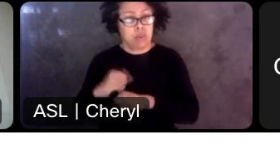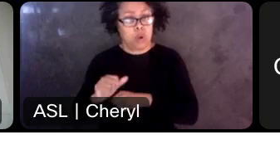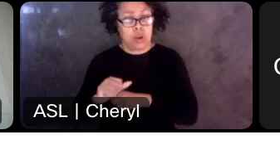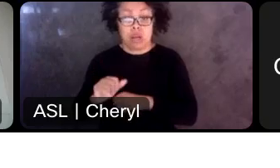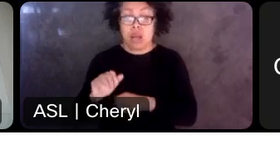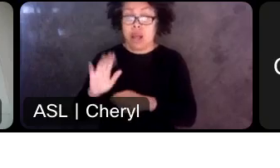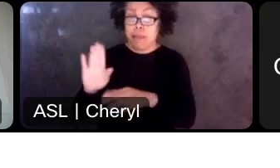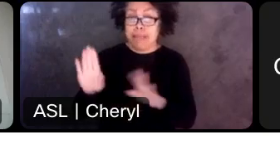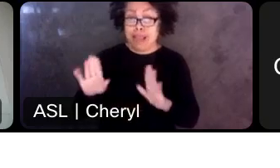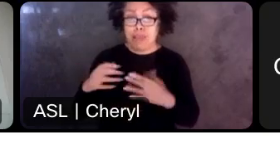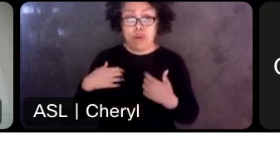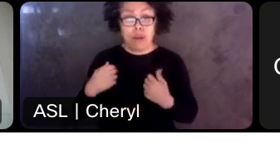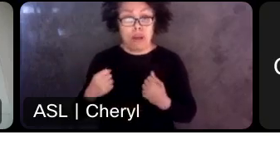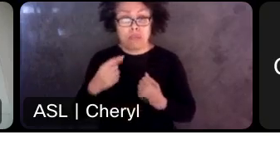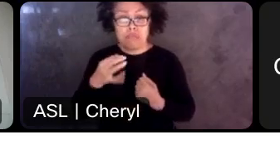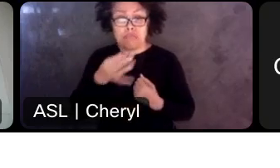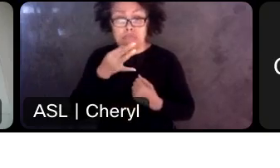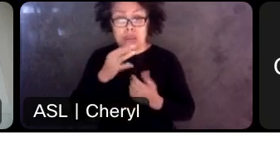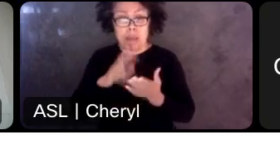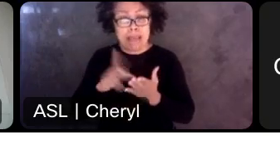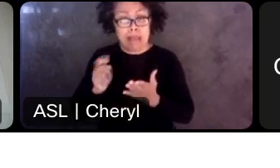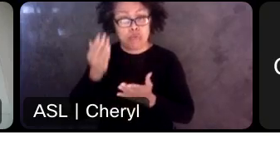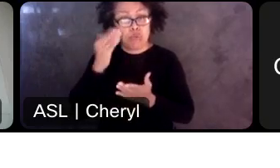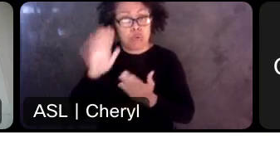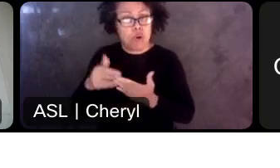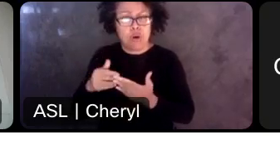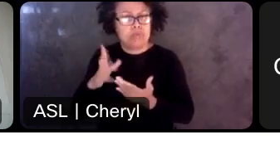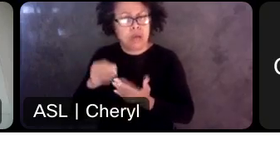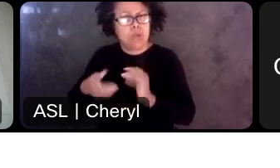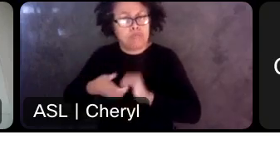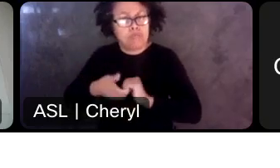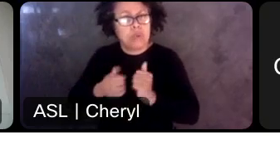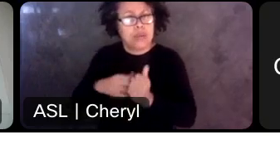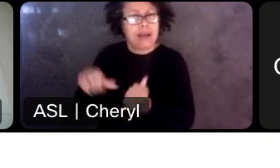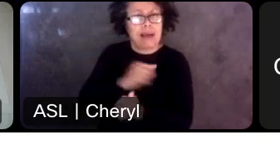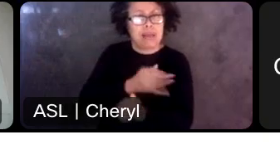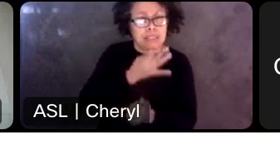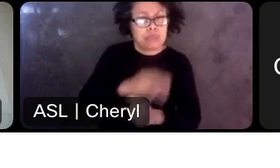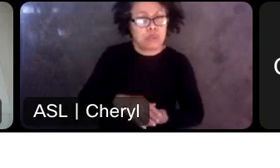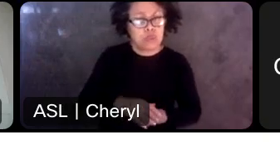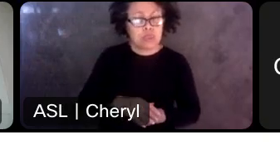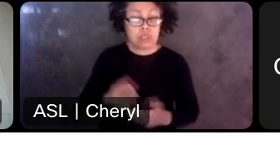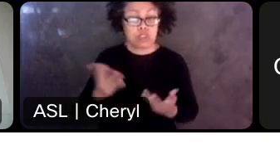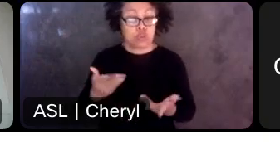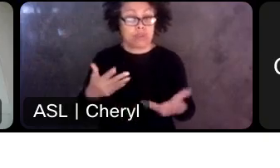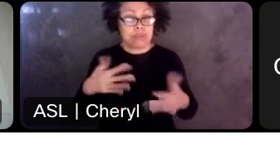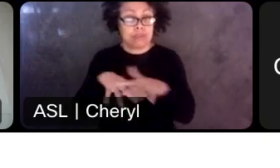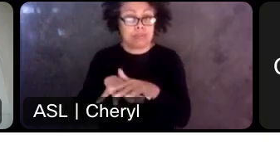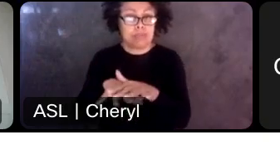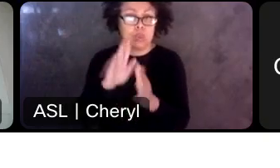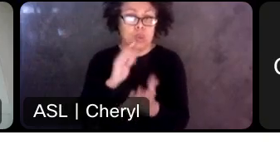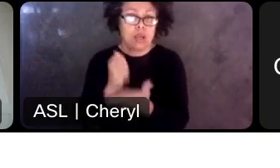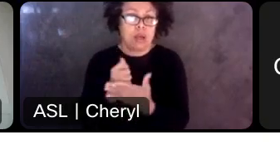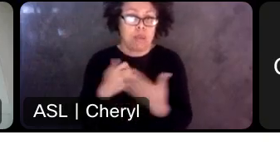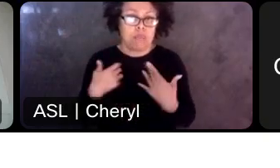fields. They can have experts in their community that are happy to help. Service integration is imperative to long-term